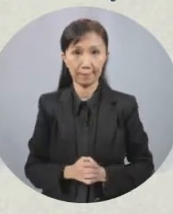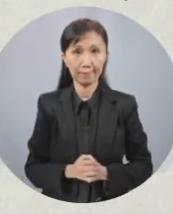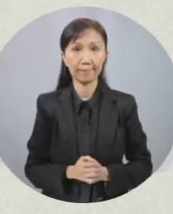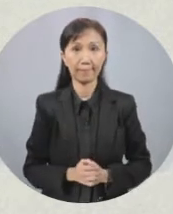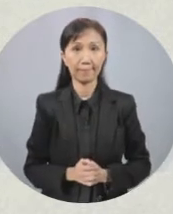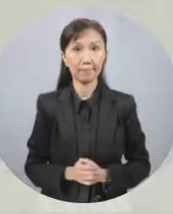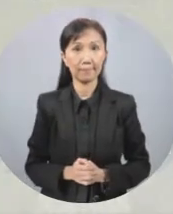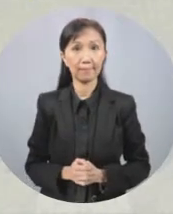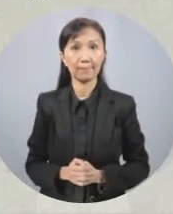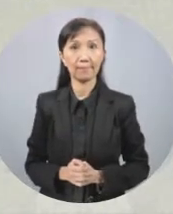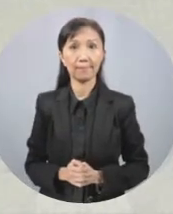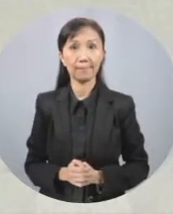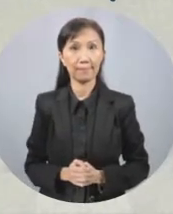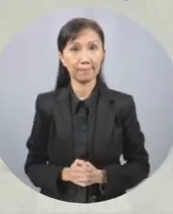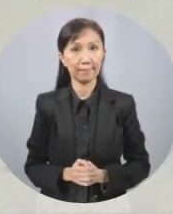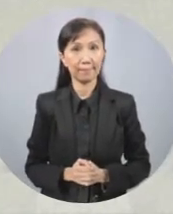related fields.